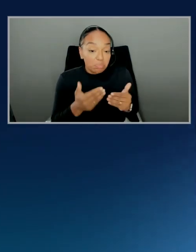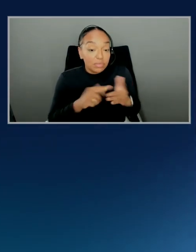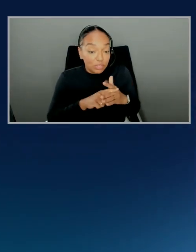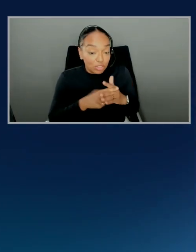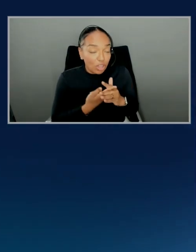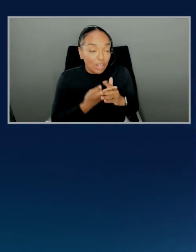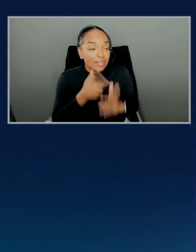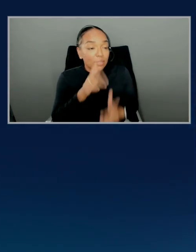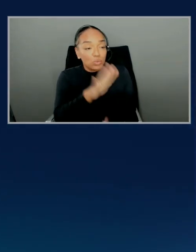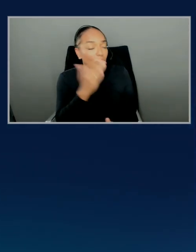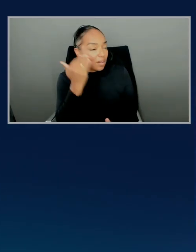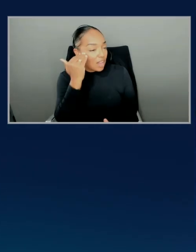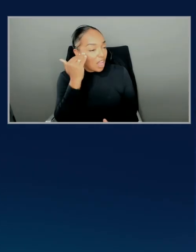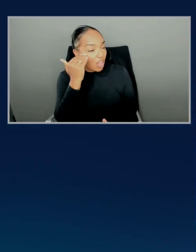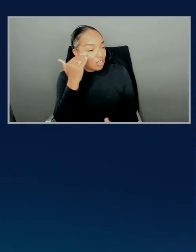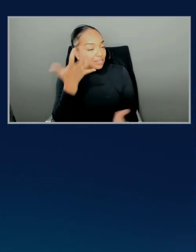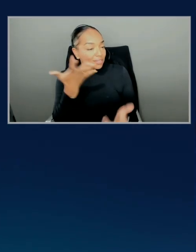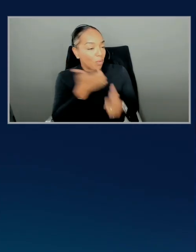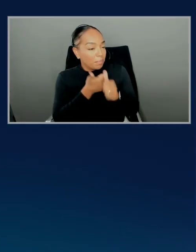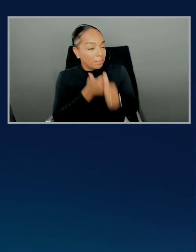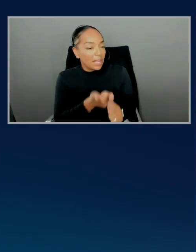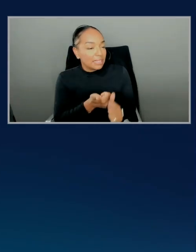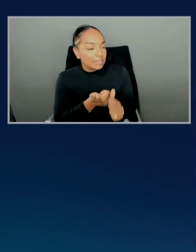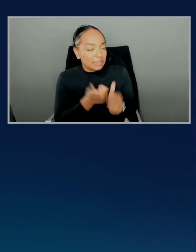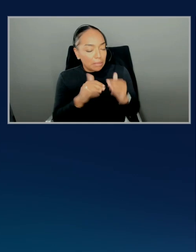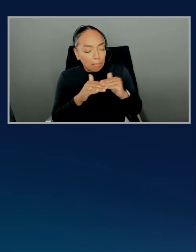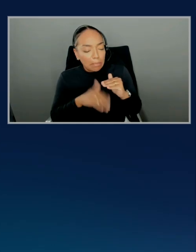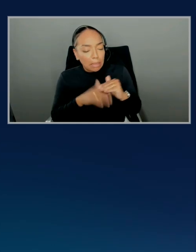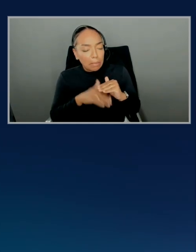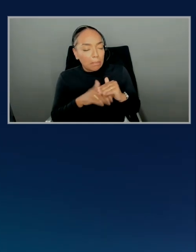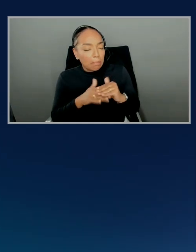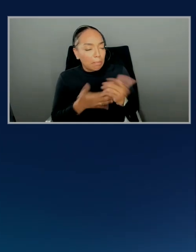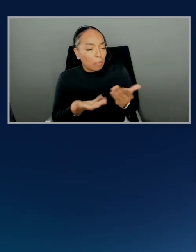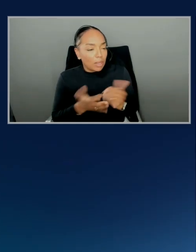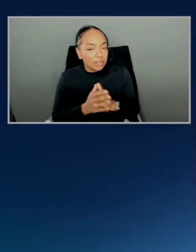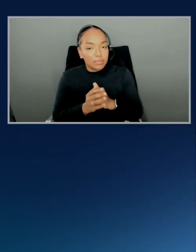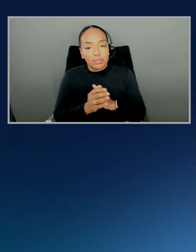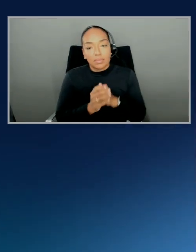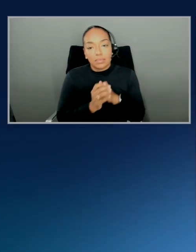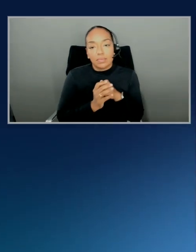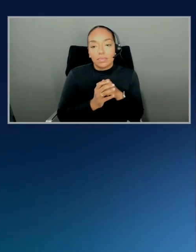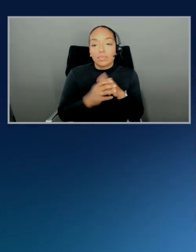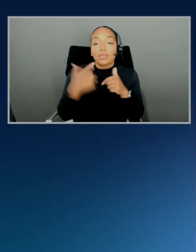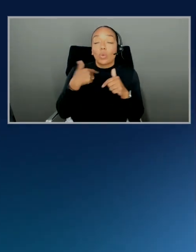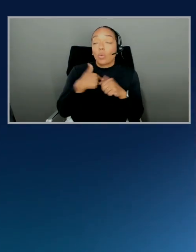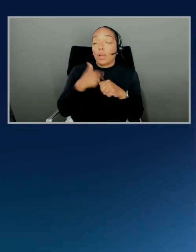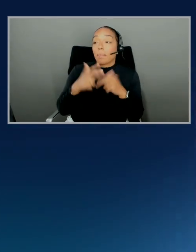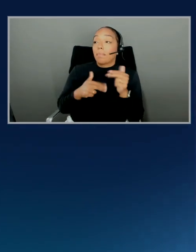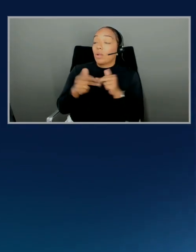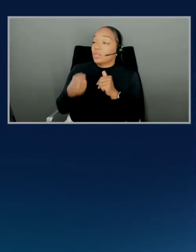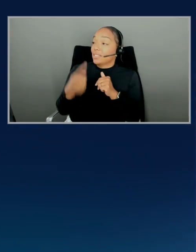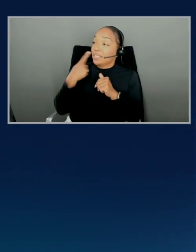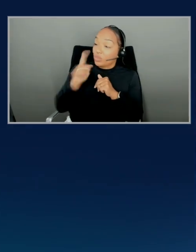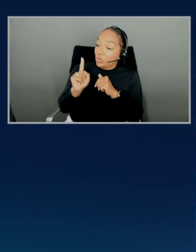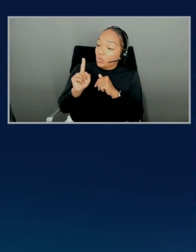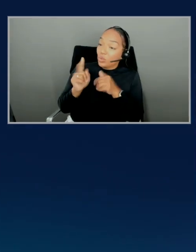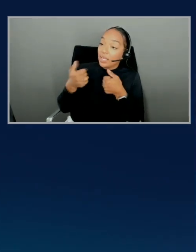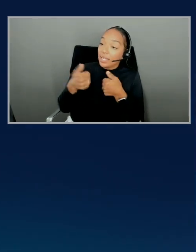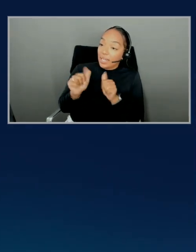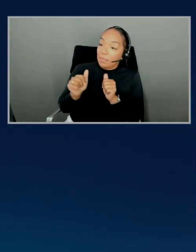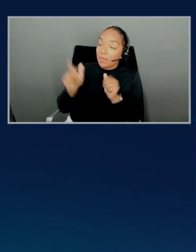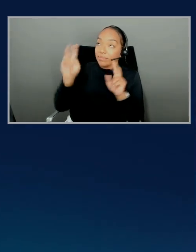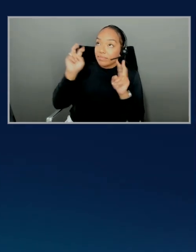knowledge base, bare minimum? Yeah, so we've built this product to enable what we call the technical